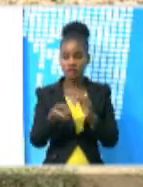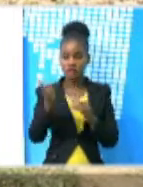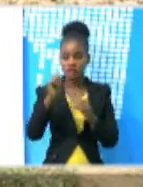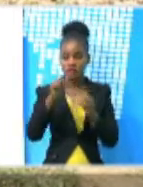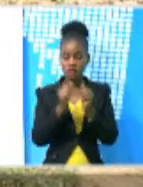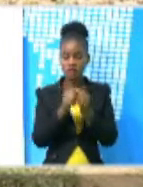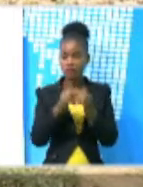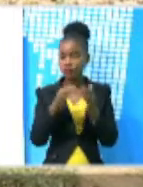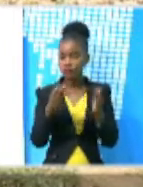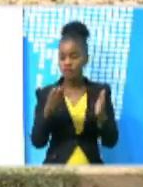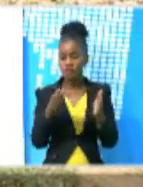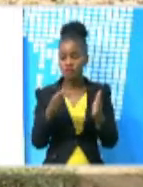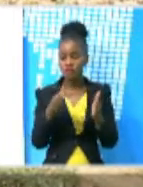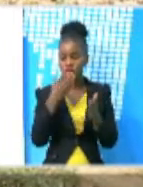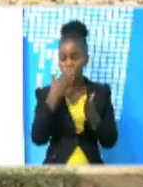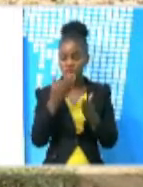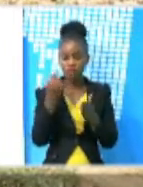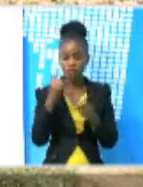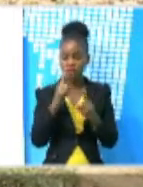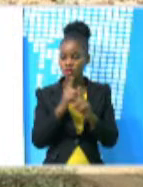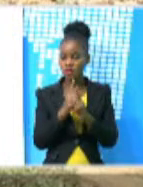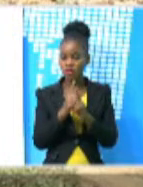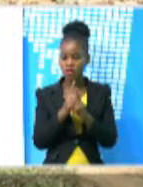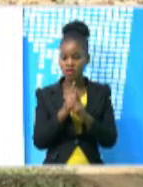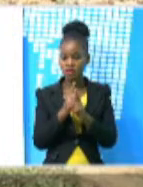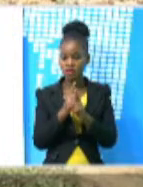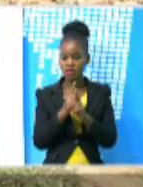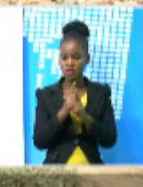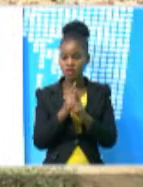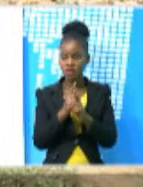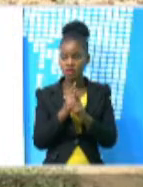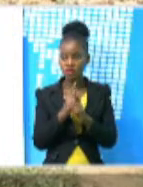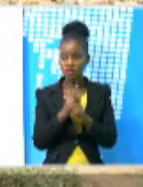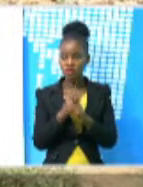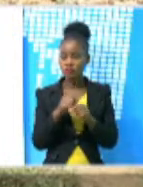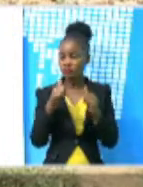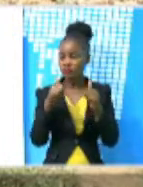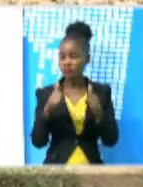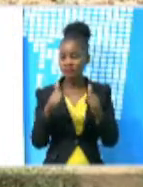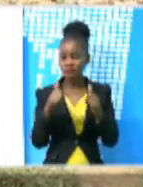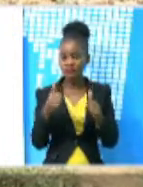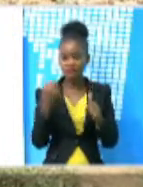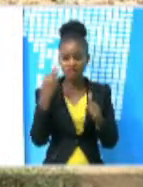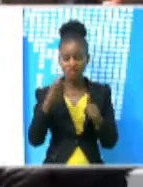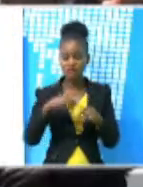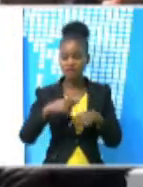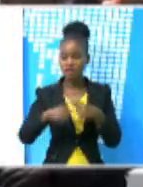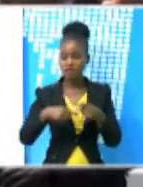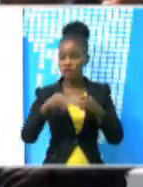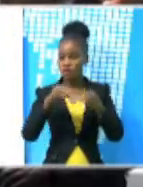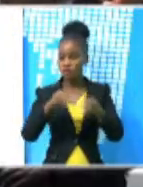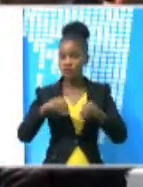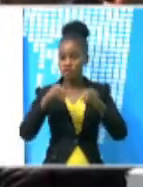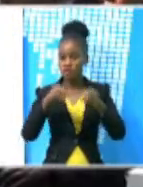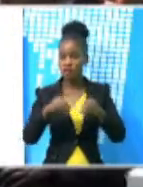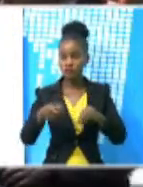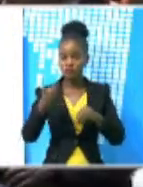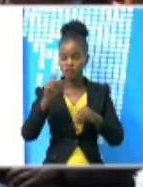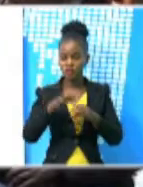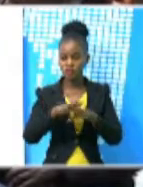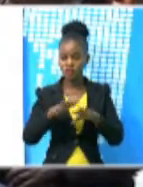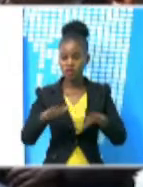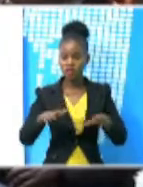with some good yields. You find there is some good smile on the face of every farmer. The current market is